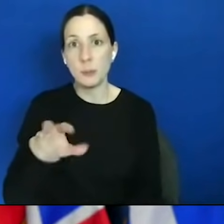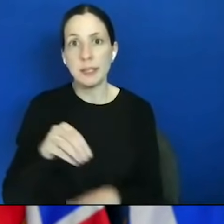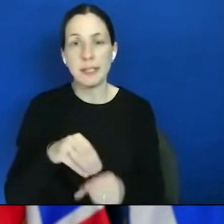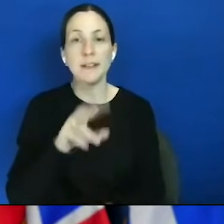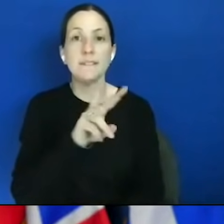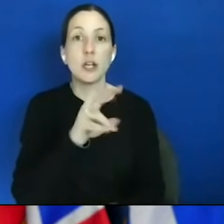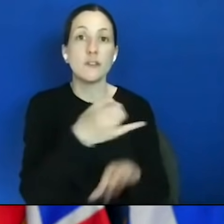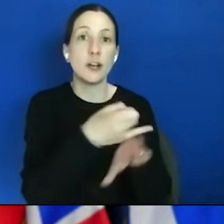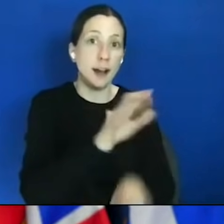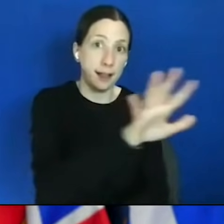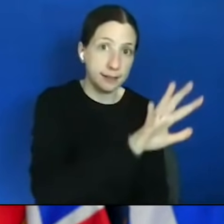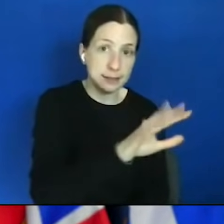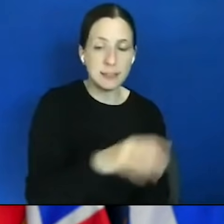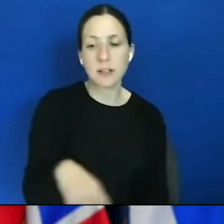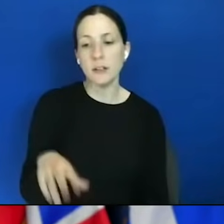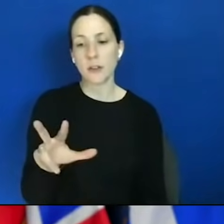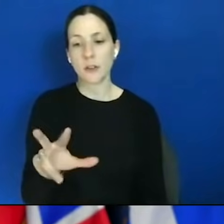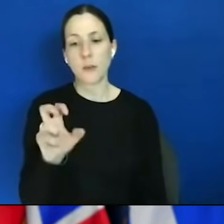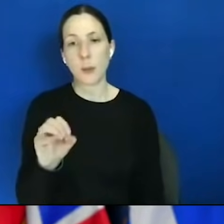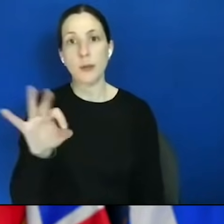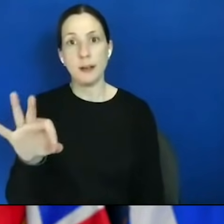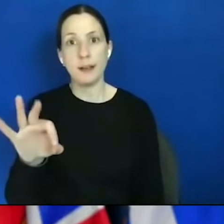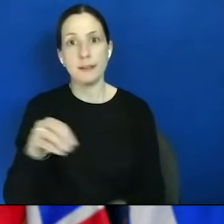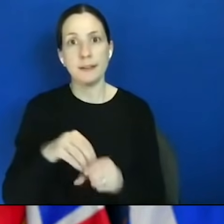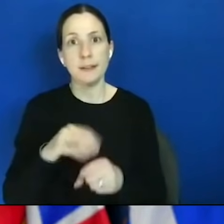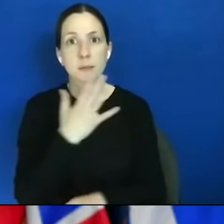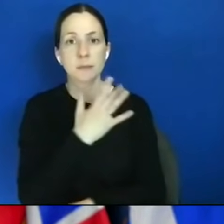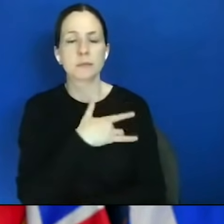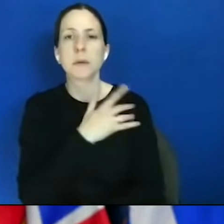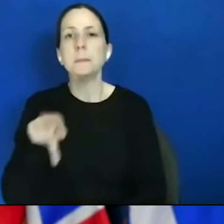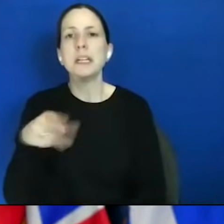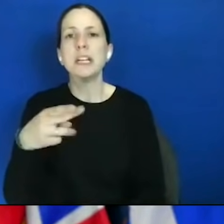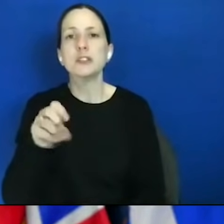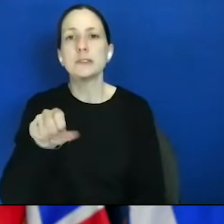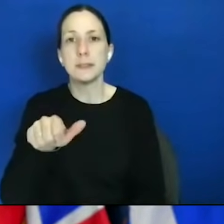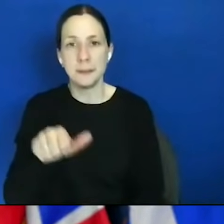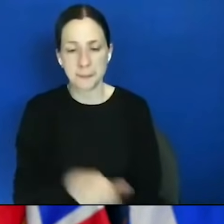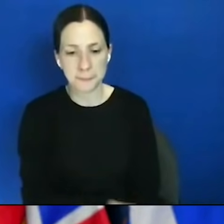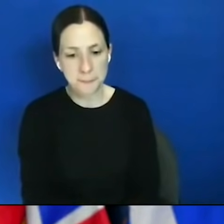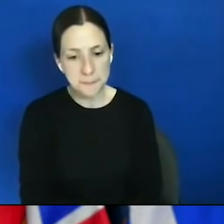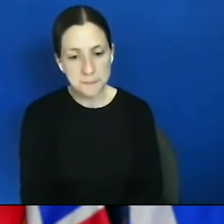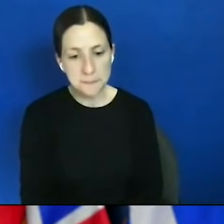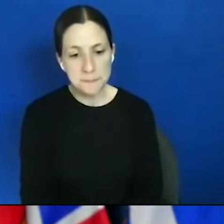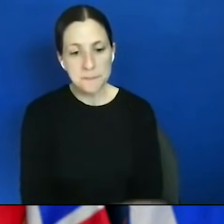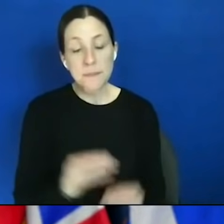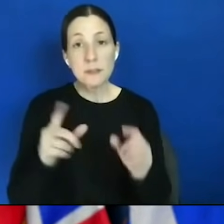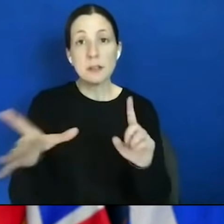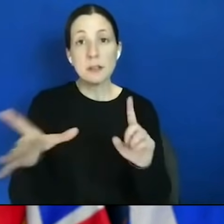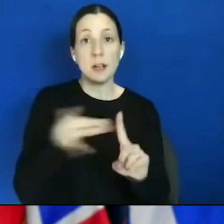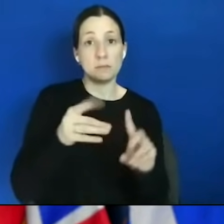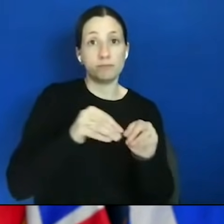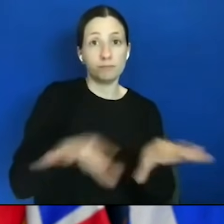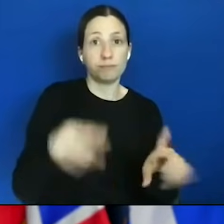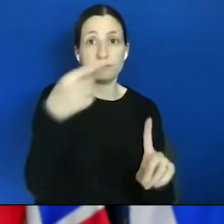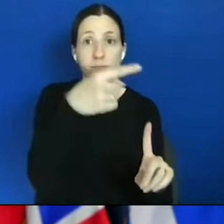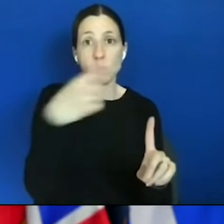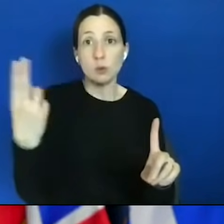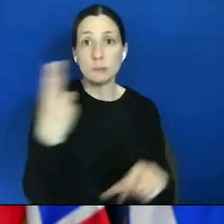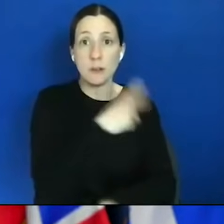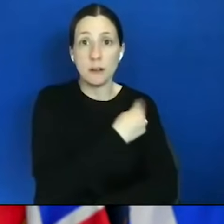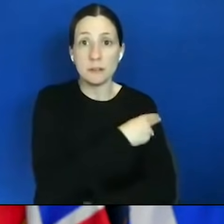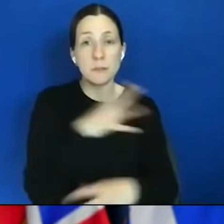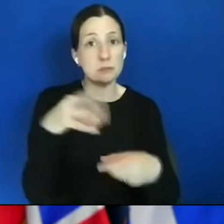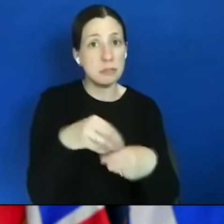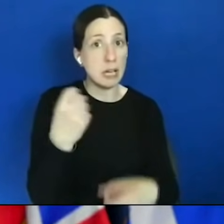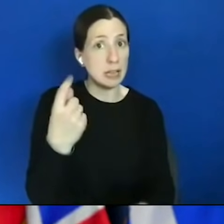1,533 in Vancouver Island Health, and 309 in the Provincial Health Services Authority. The outbreak at Richmond Hospital, which involves